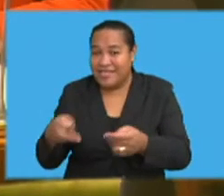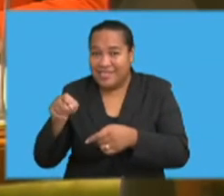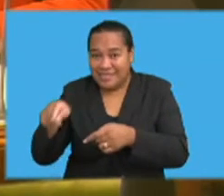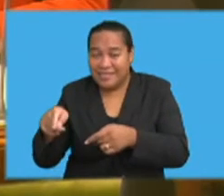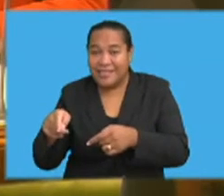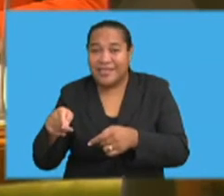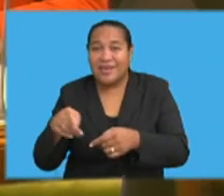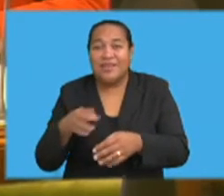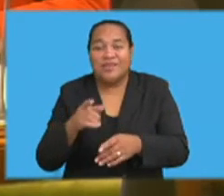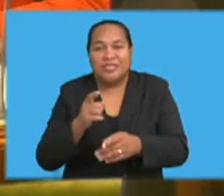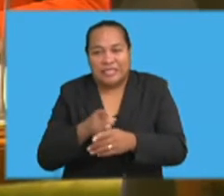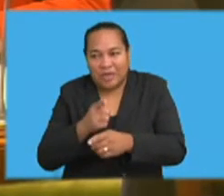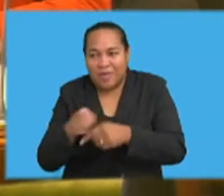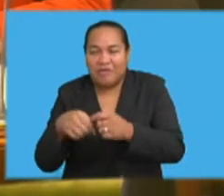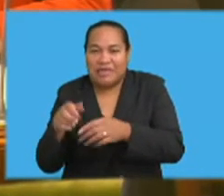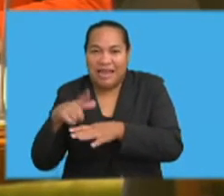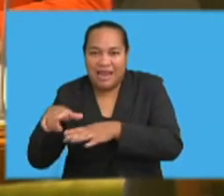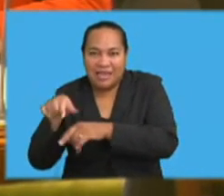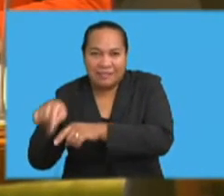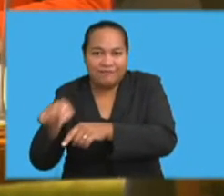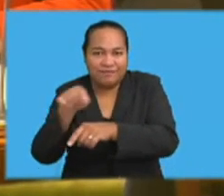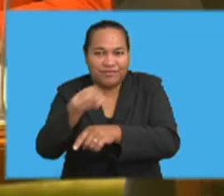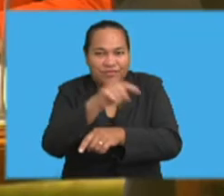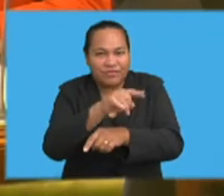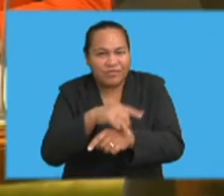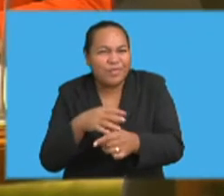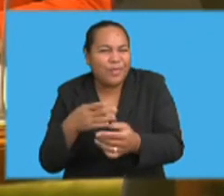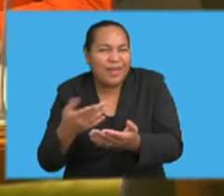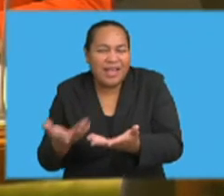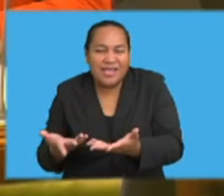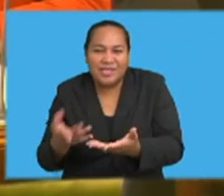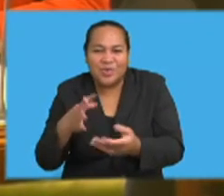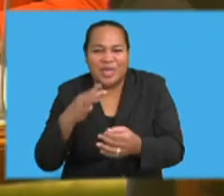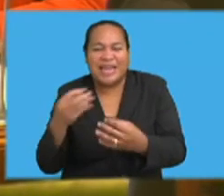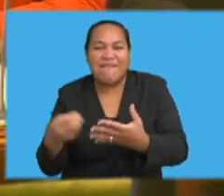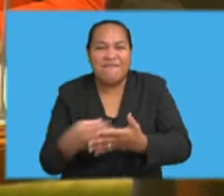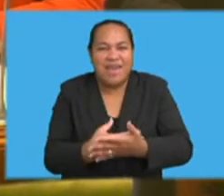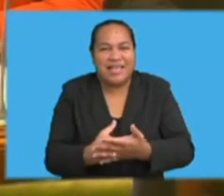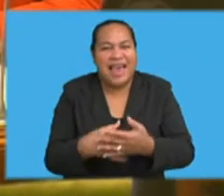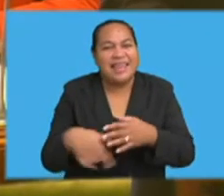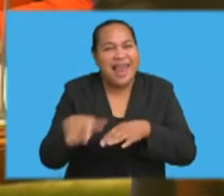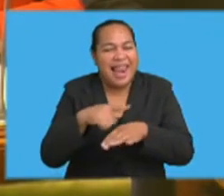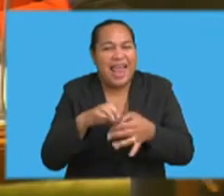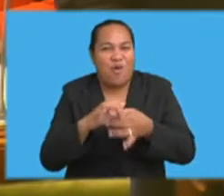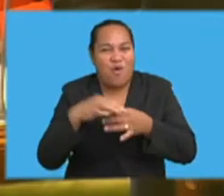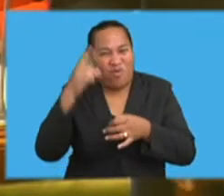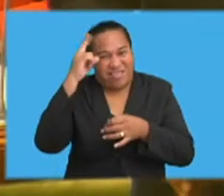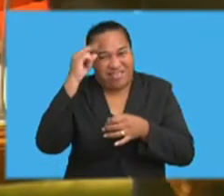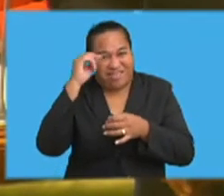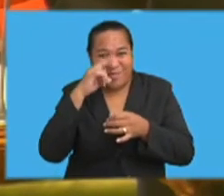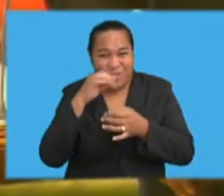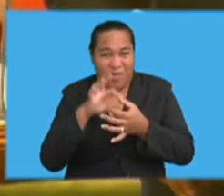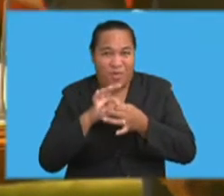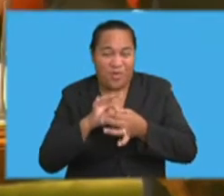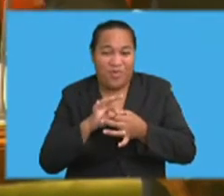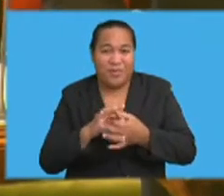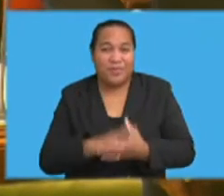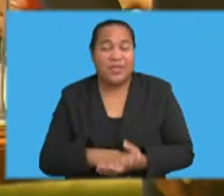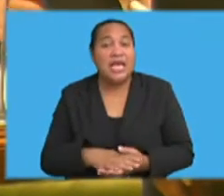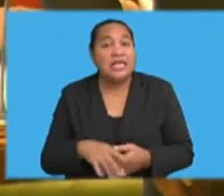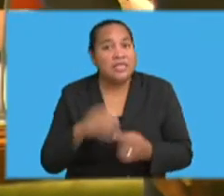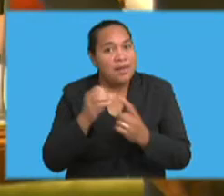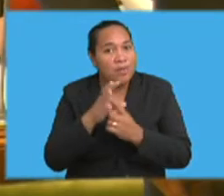payment of compensation to affected landowners. It is important to mention, Madam Speaker, that the